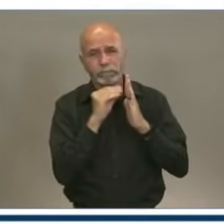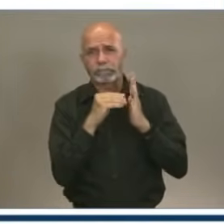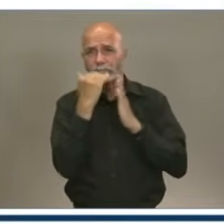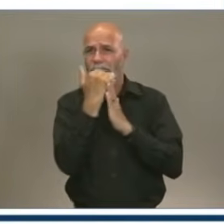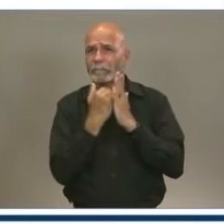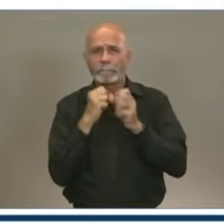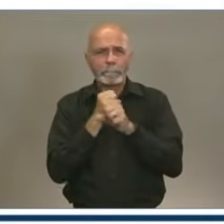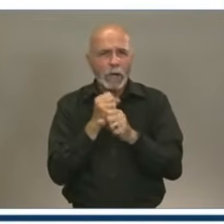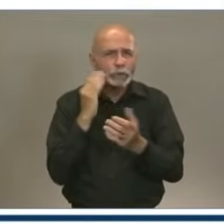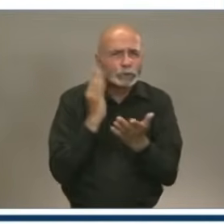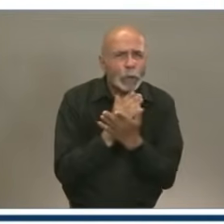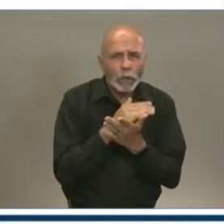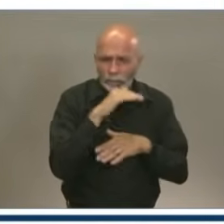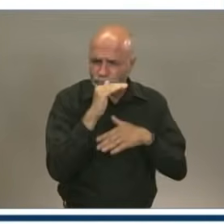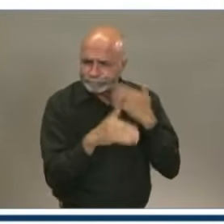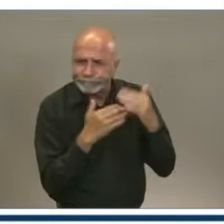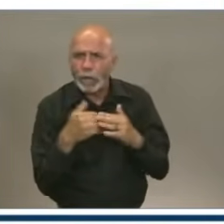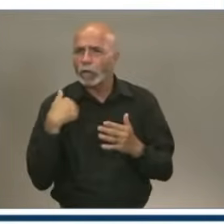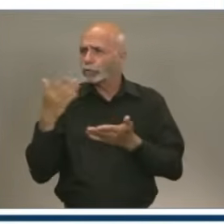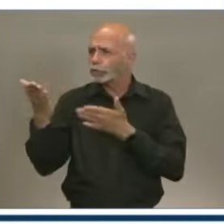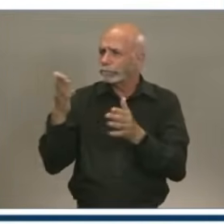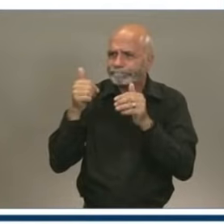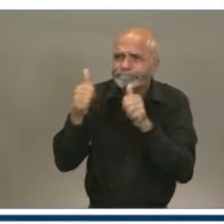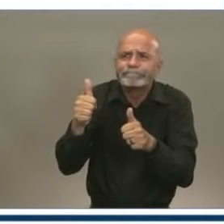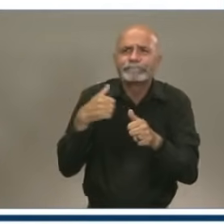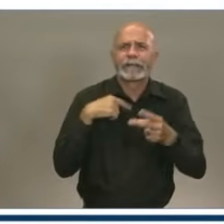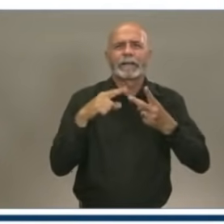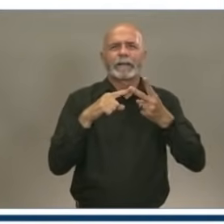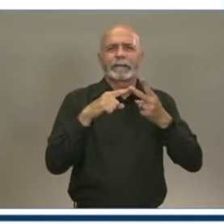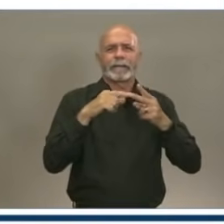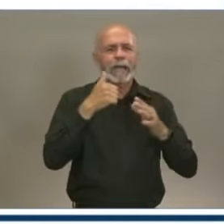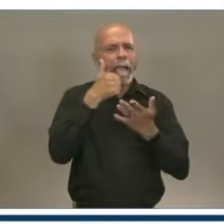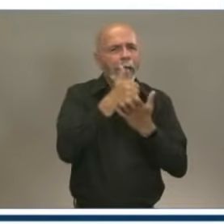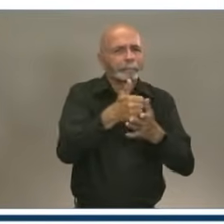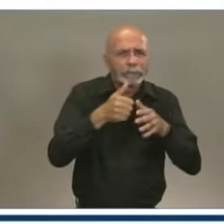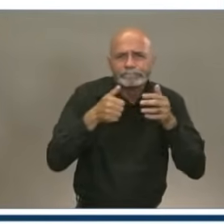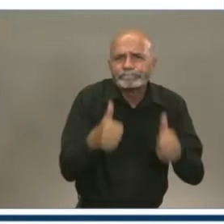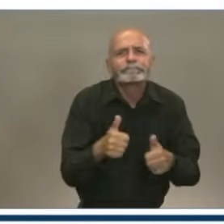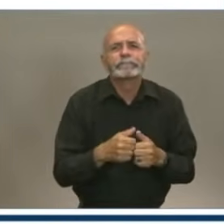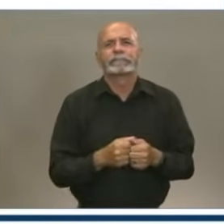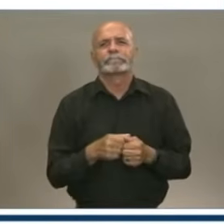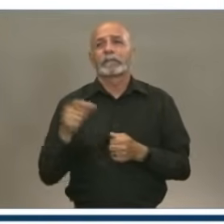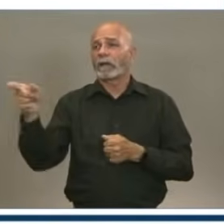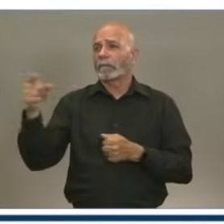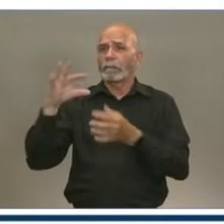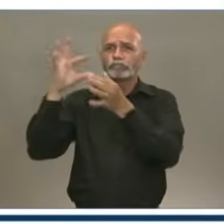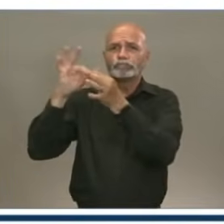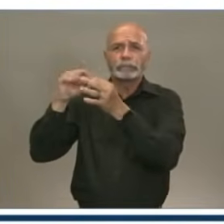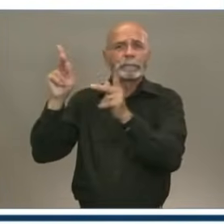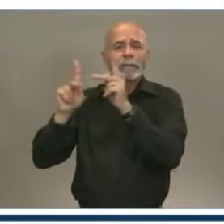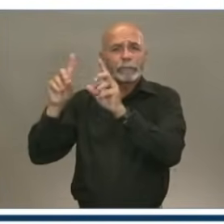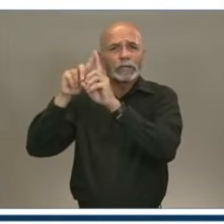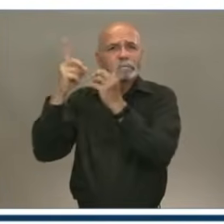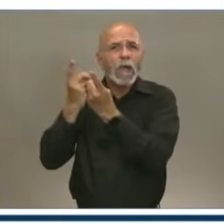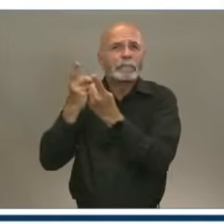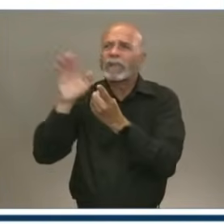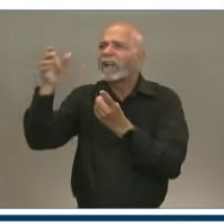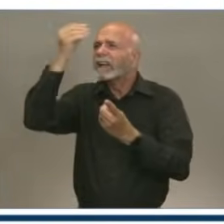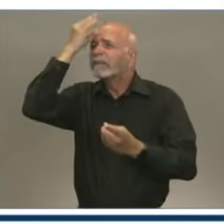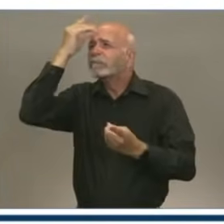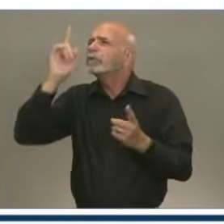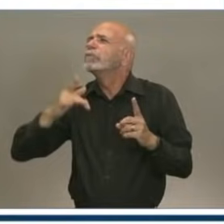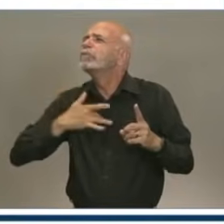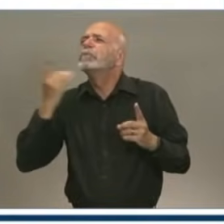effectiveness of our services. So I would encourage you to speak directly with the department to get the details of those